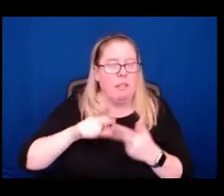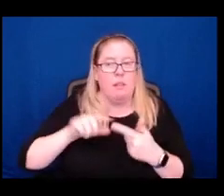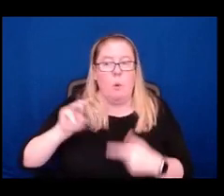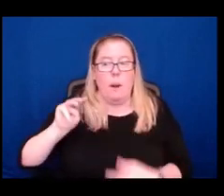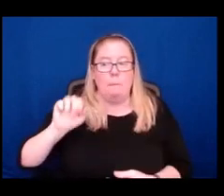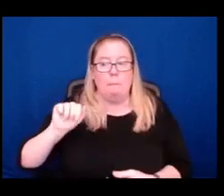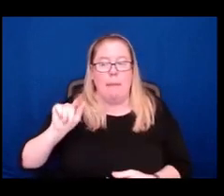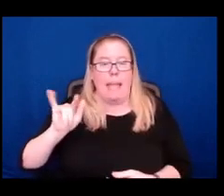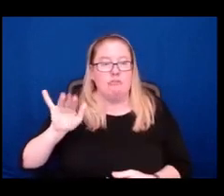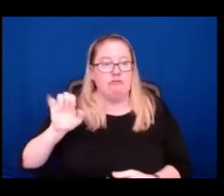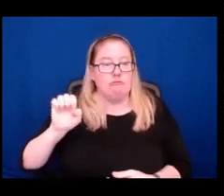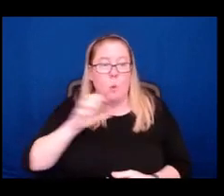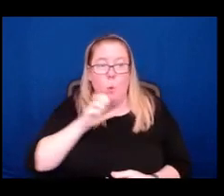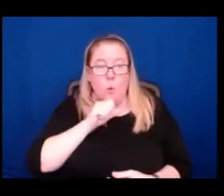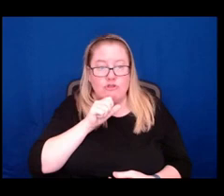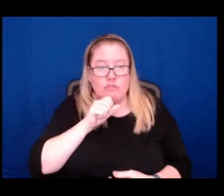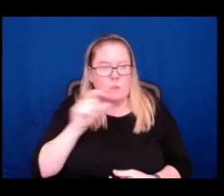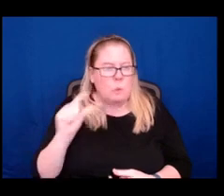to you.